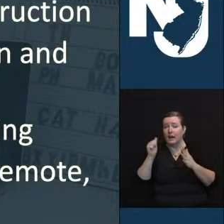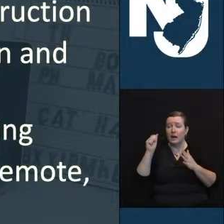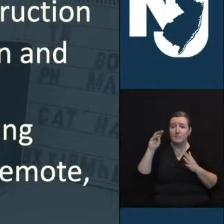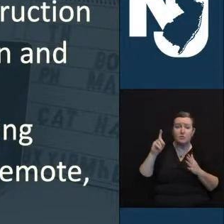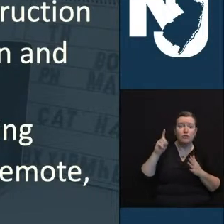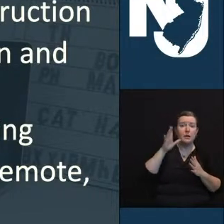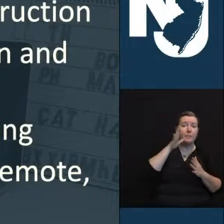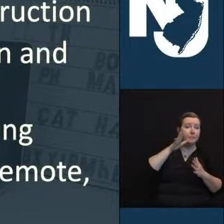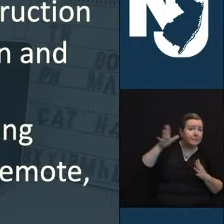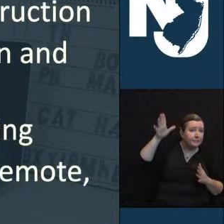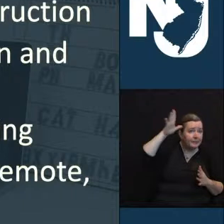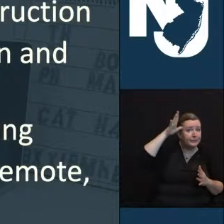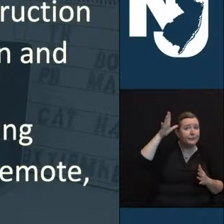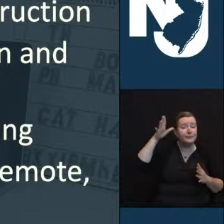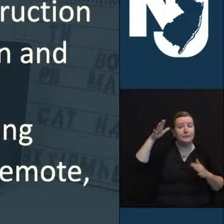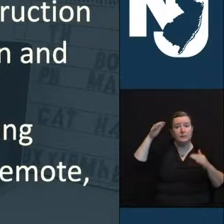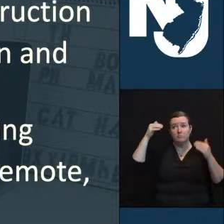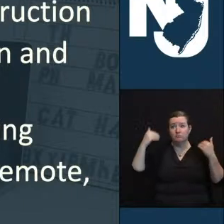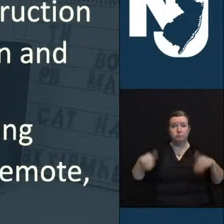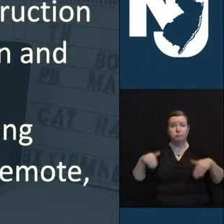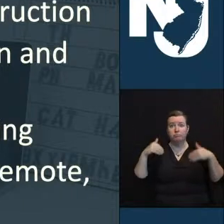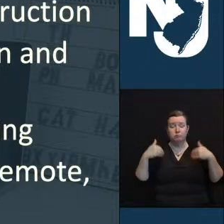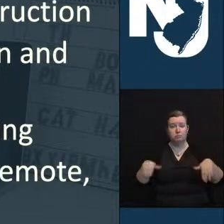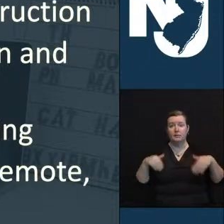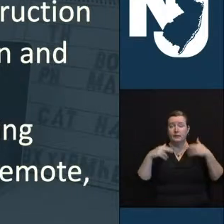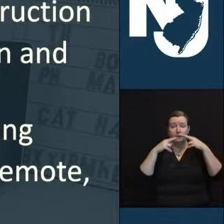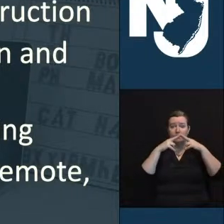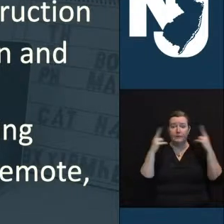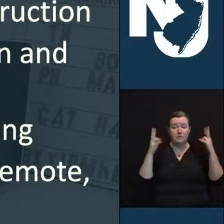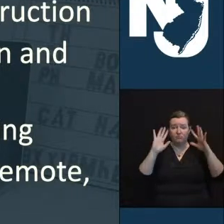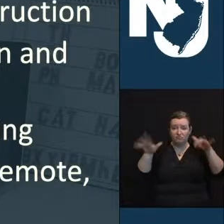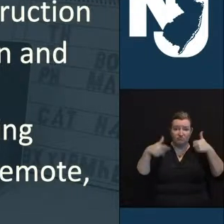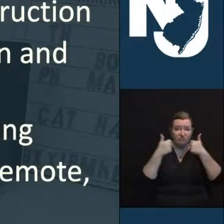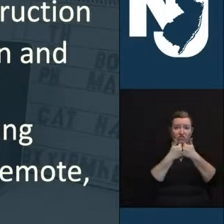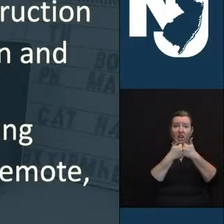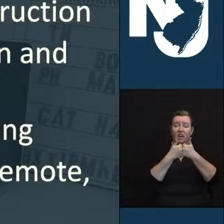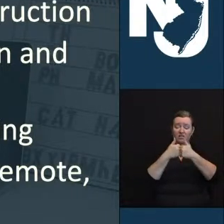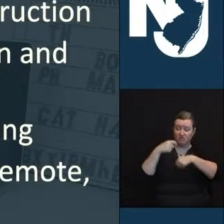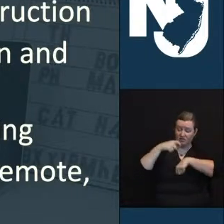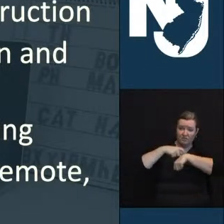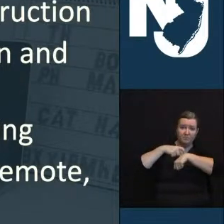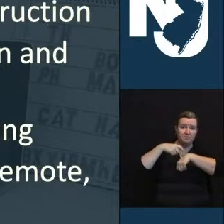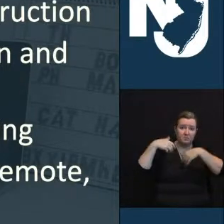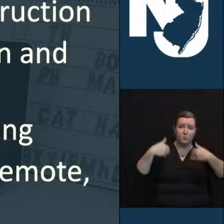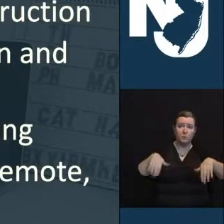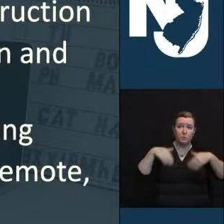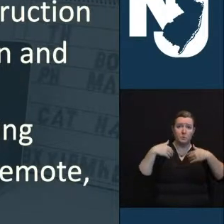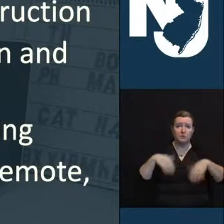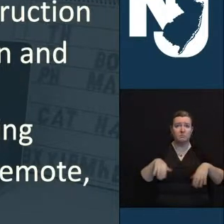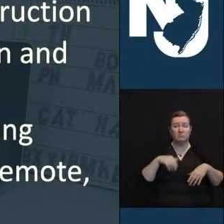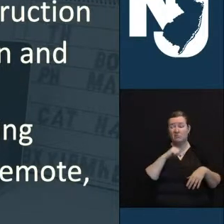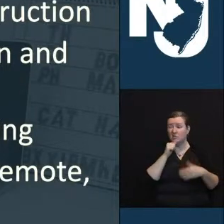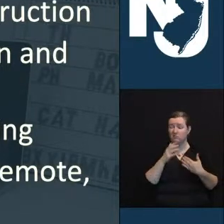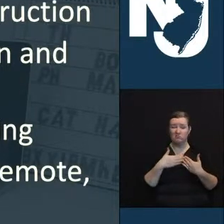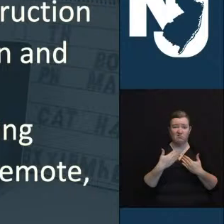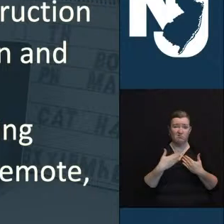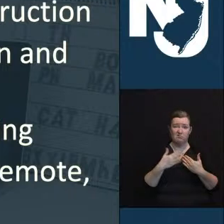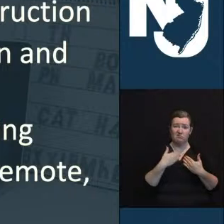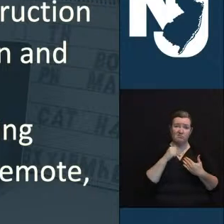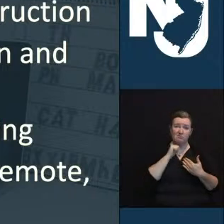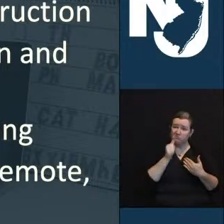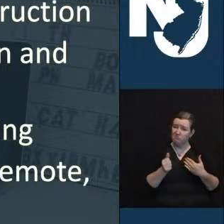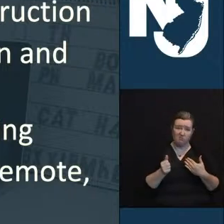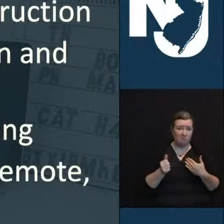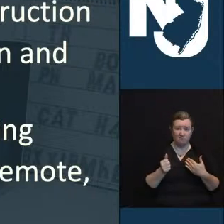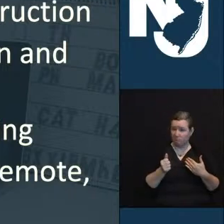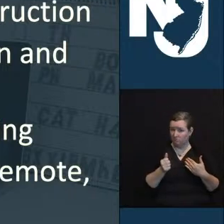are incredibly challenging and stressful circumstances. We know this has not been, and it hasn't been, it is not,